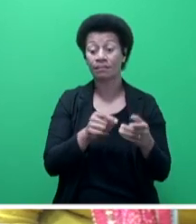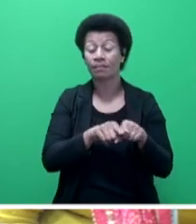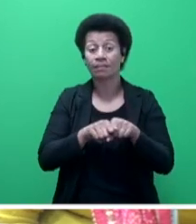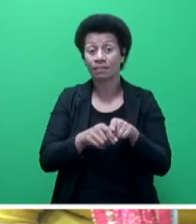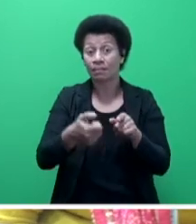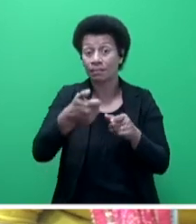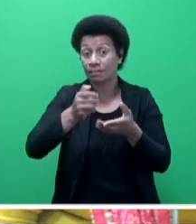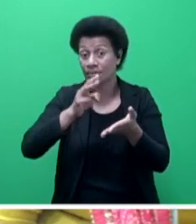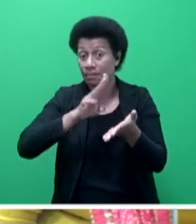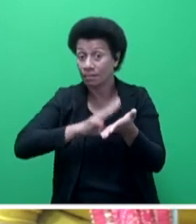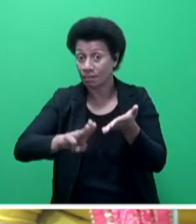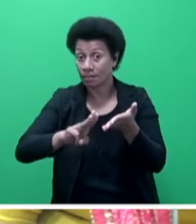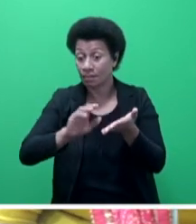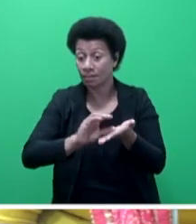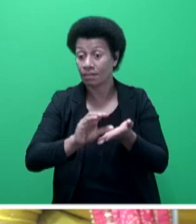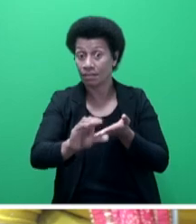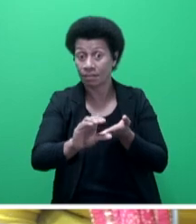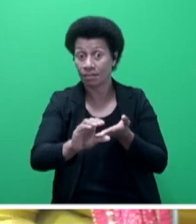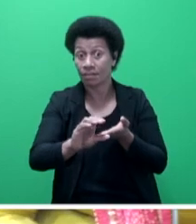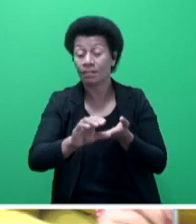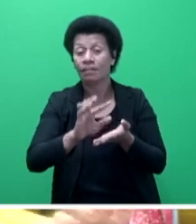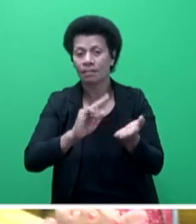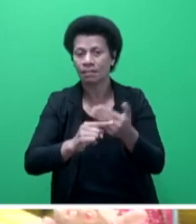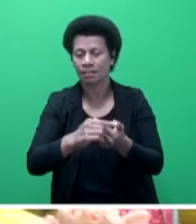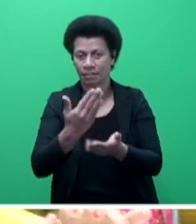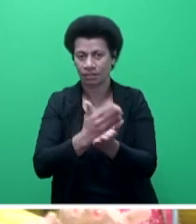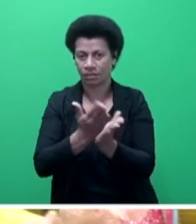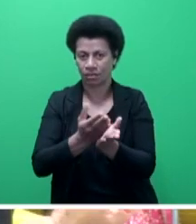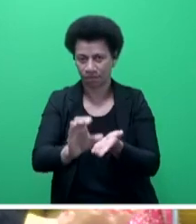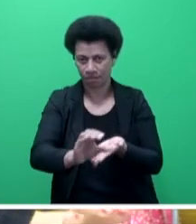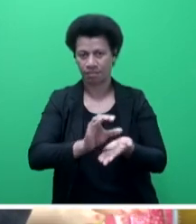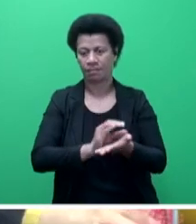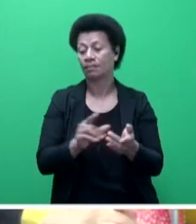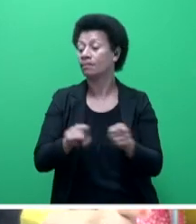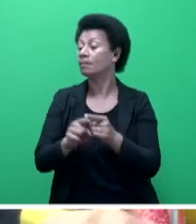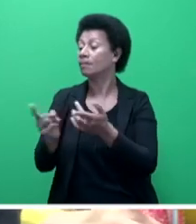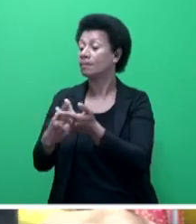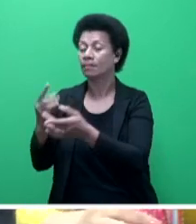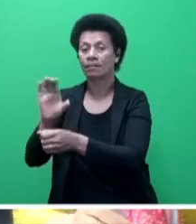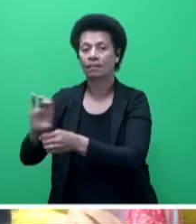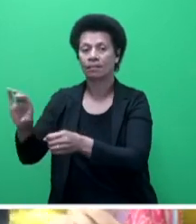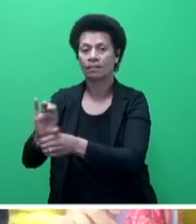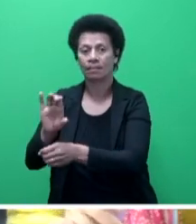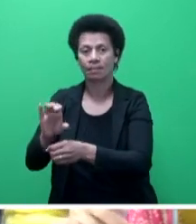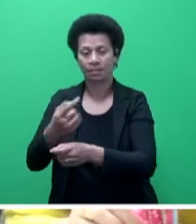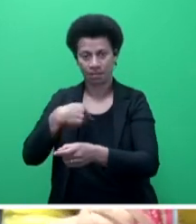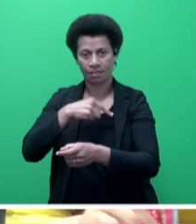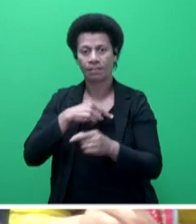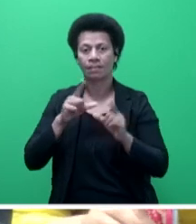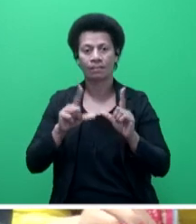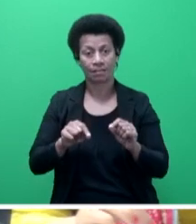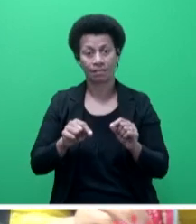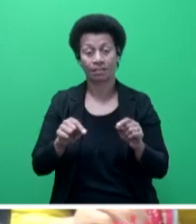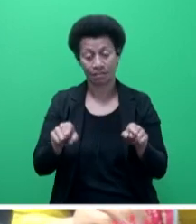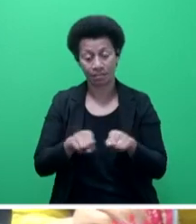million, but in return get shares for it, as we do in other companies, sir. So, which is what we've done, and as